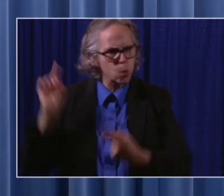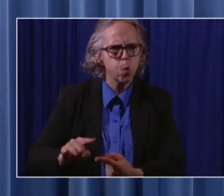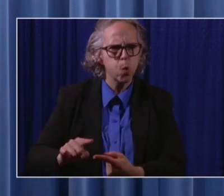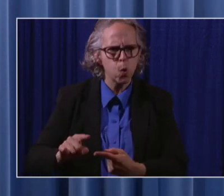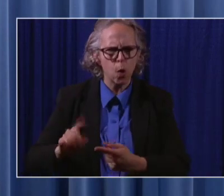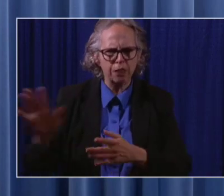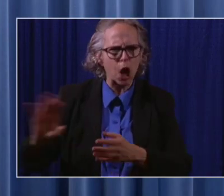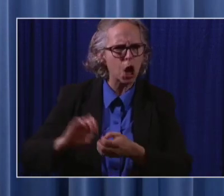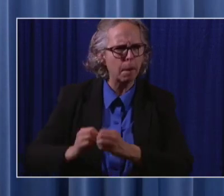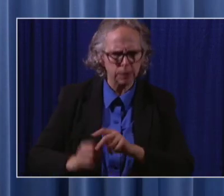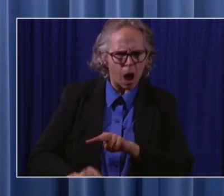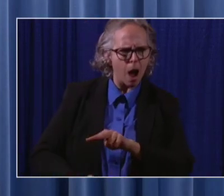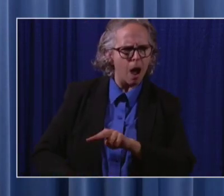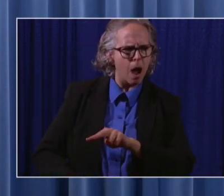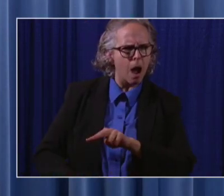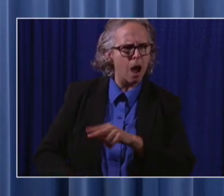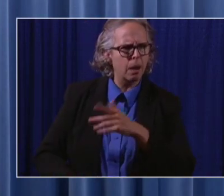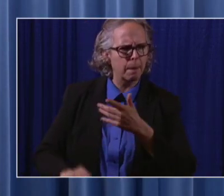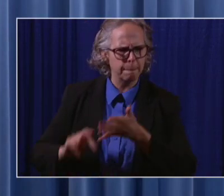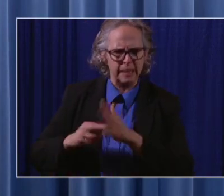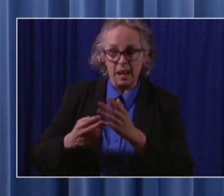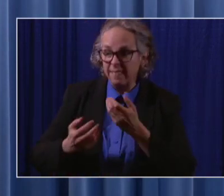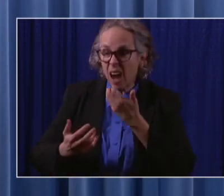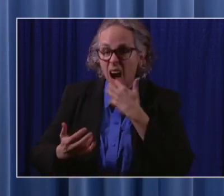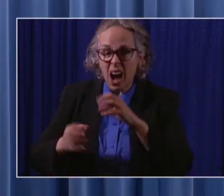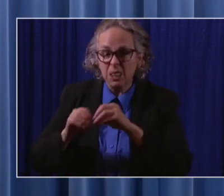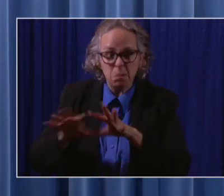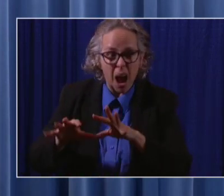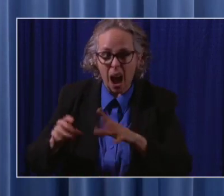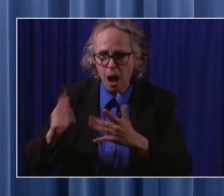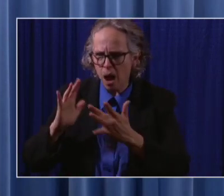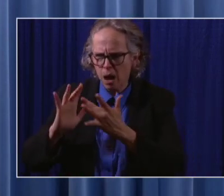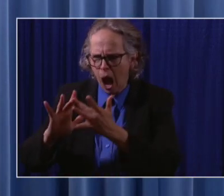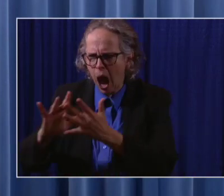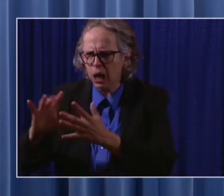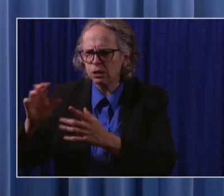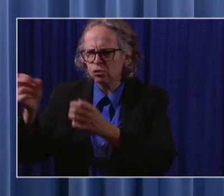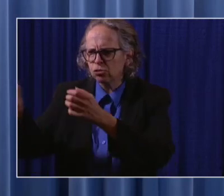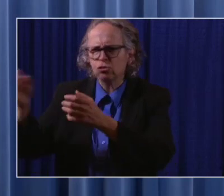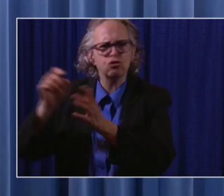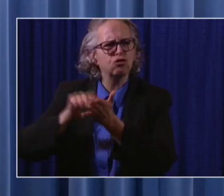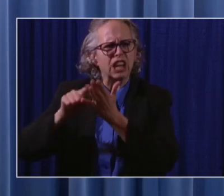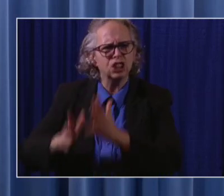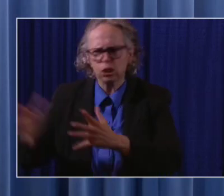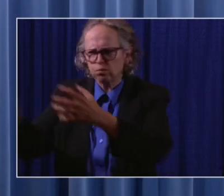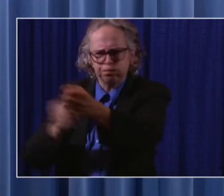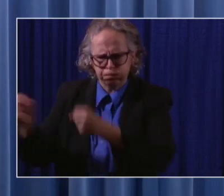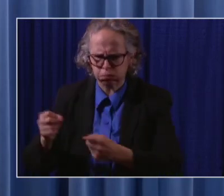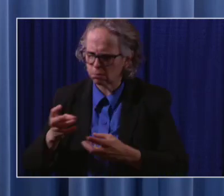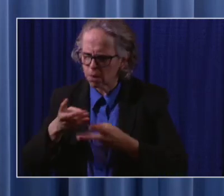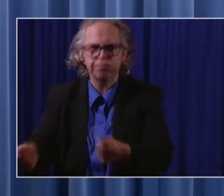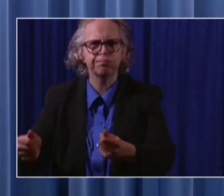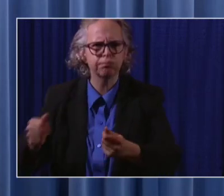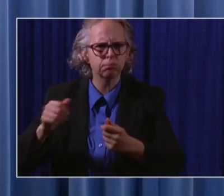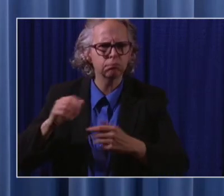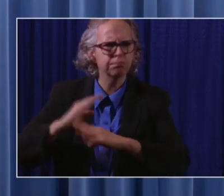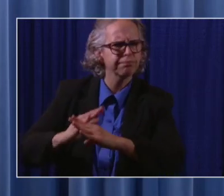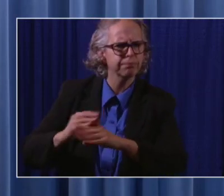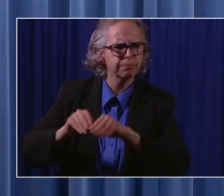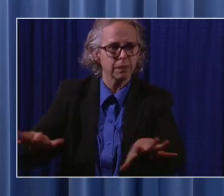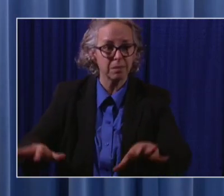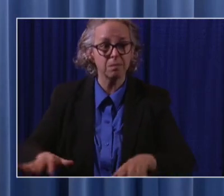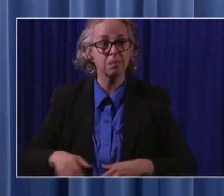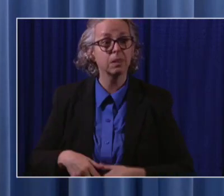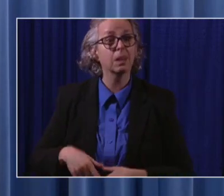hotspots. Contact tracing and residents following quarantine requests has helped. They also said the community partners paused on